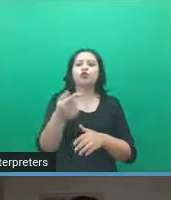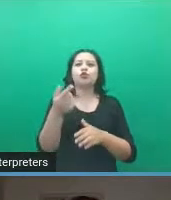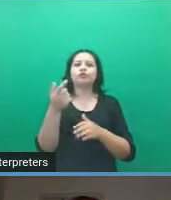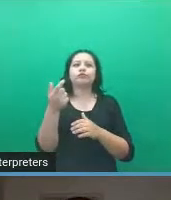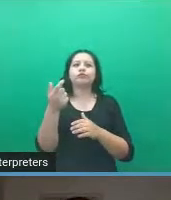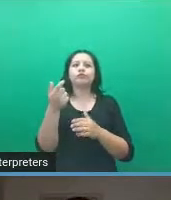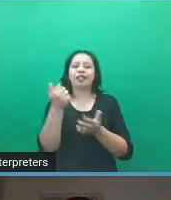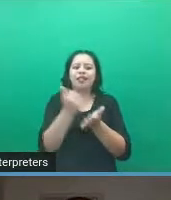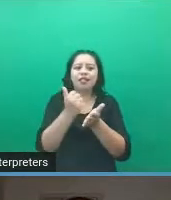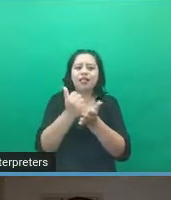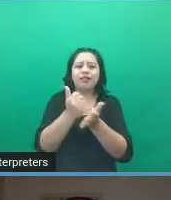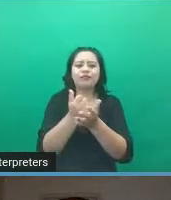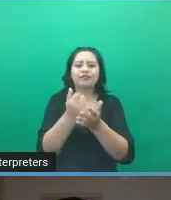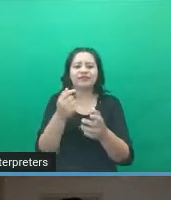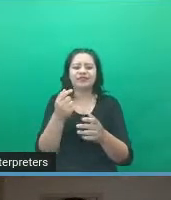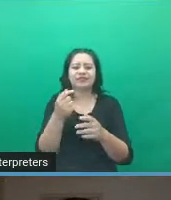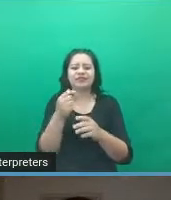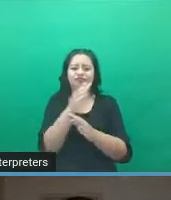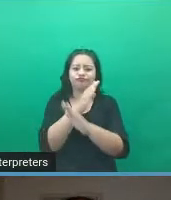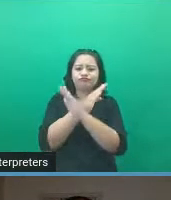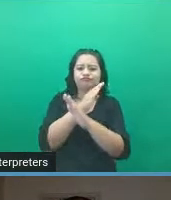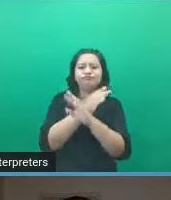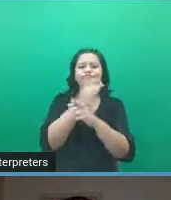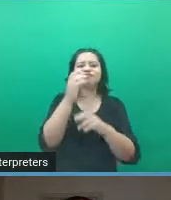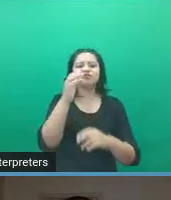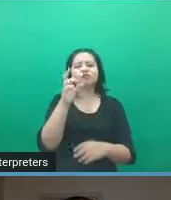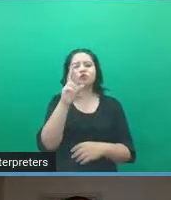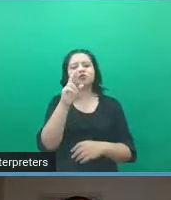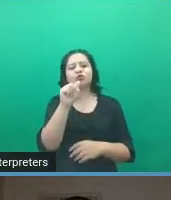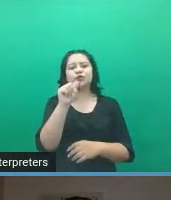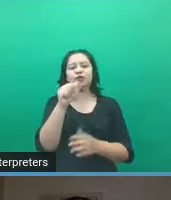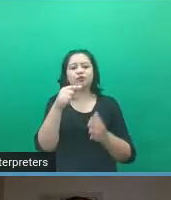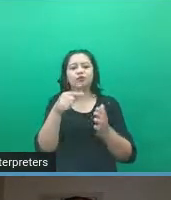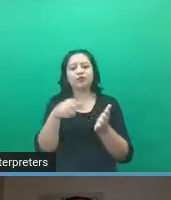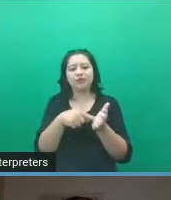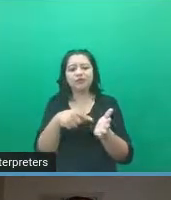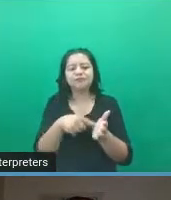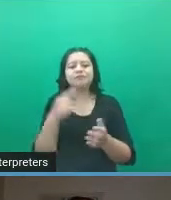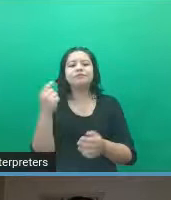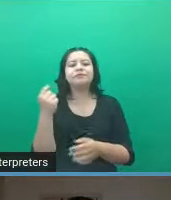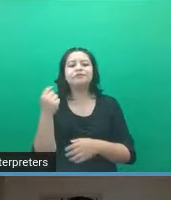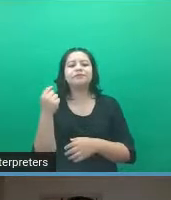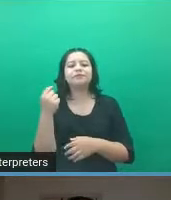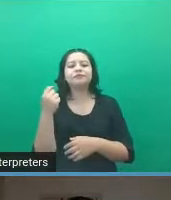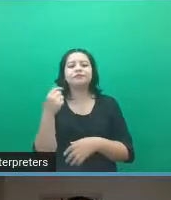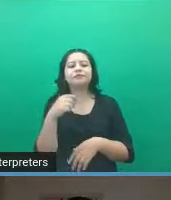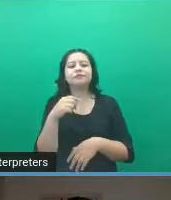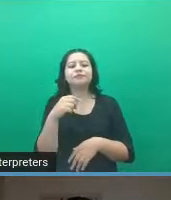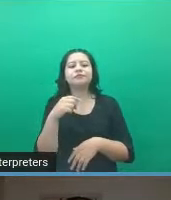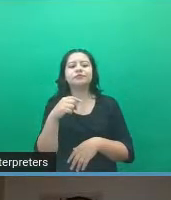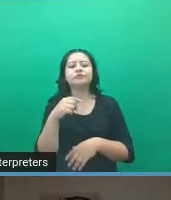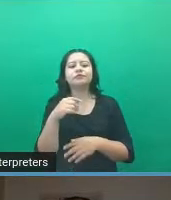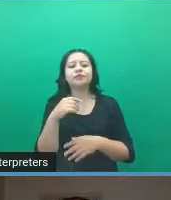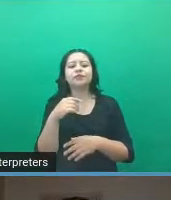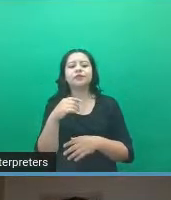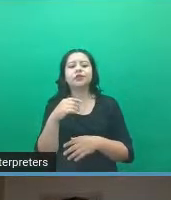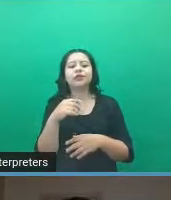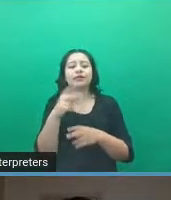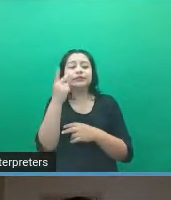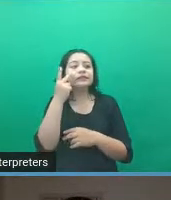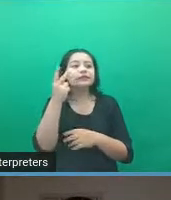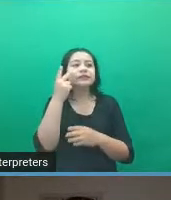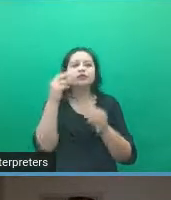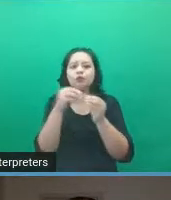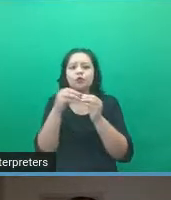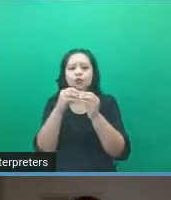combat racism in museums? And some of the responses include re-envisioning our equity team, seeking out